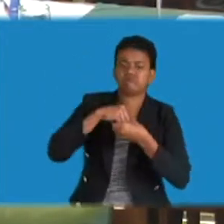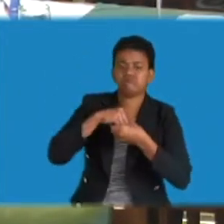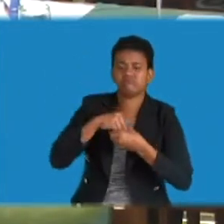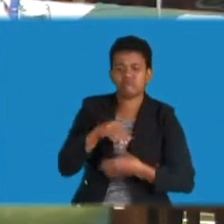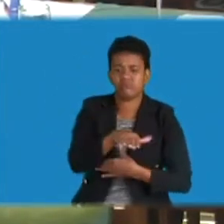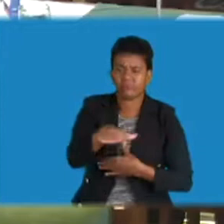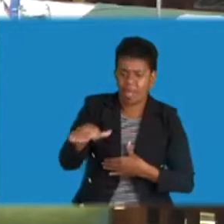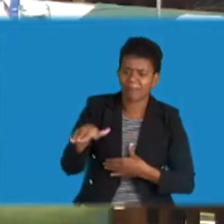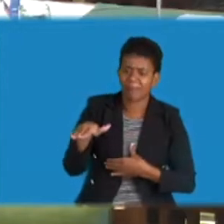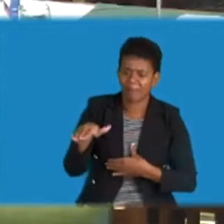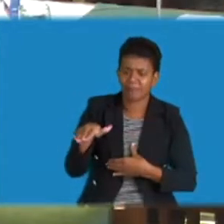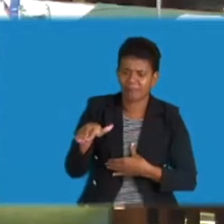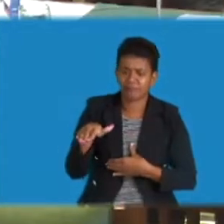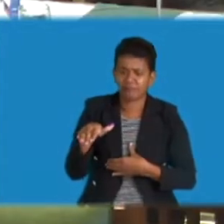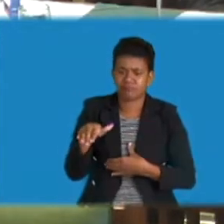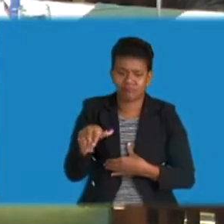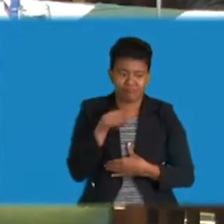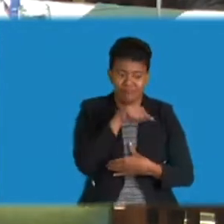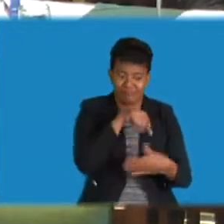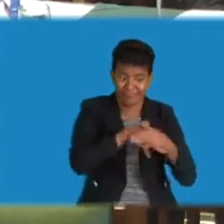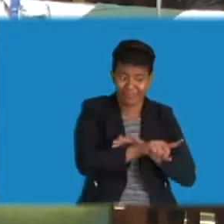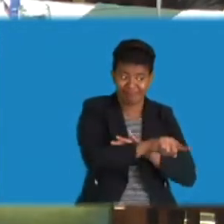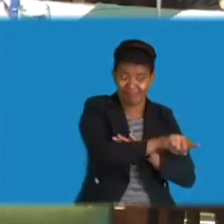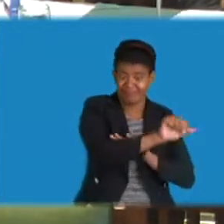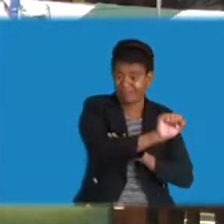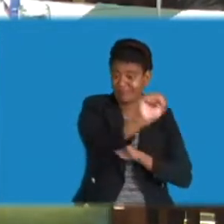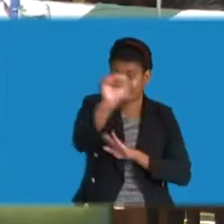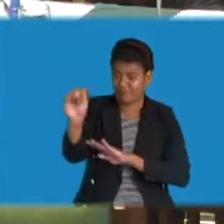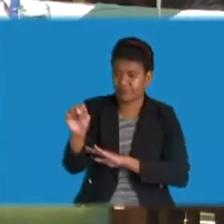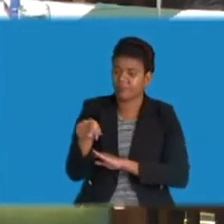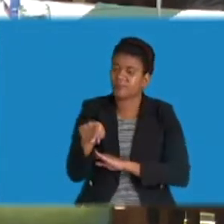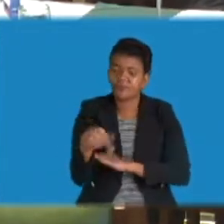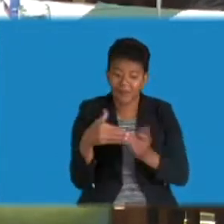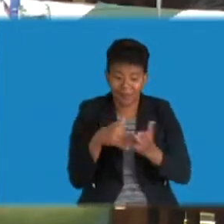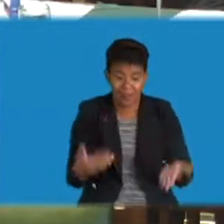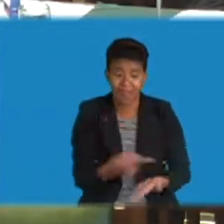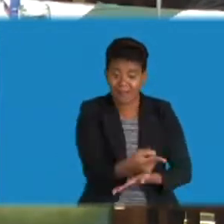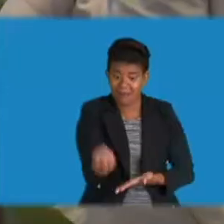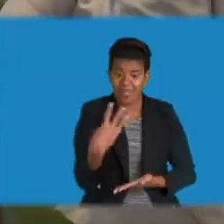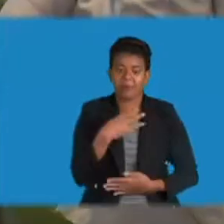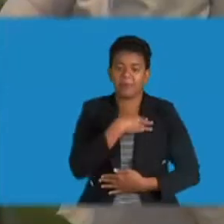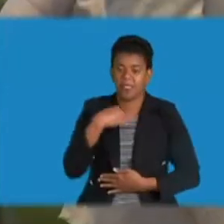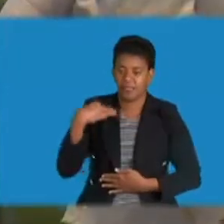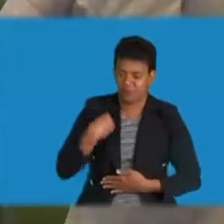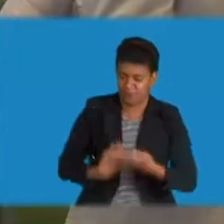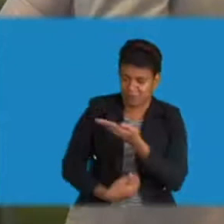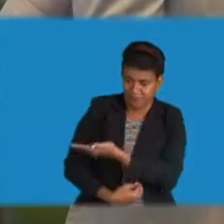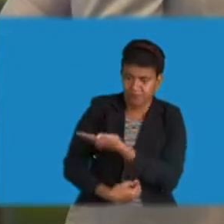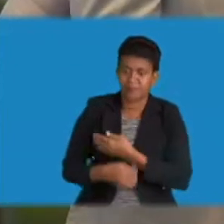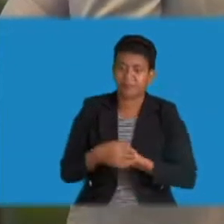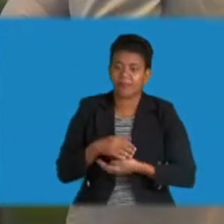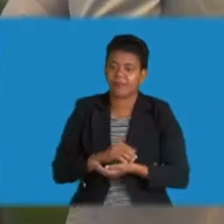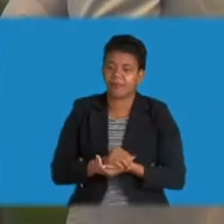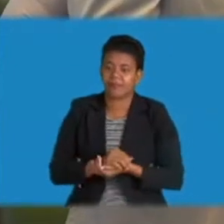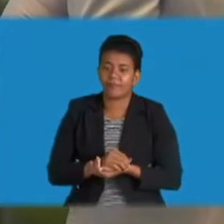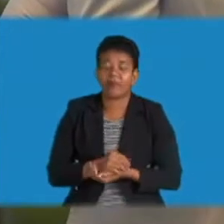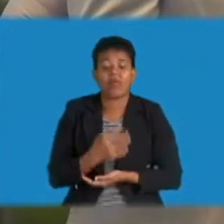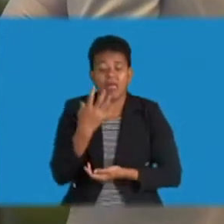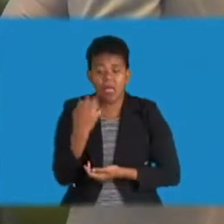in the scheme that is mentioned? Thank you, Honourable Minister. Madam Speaker, there are 2